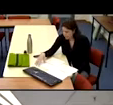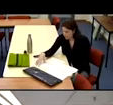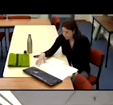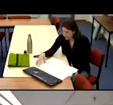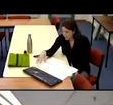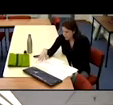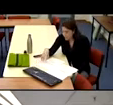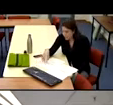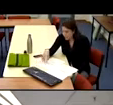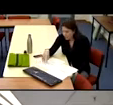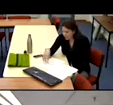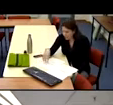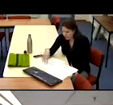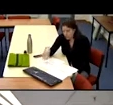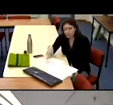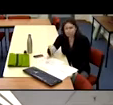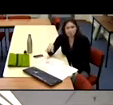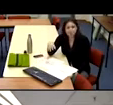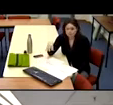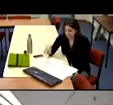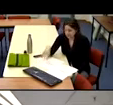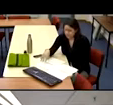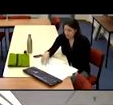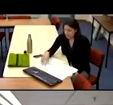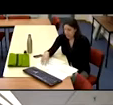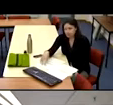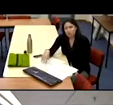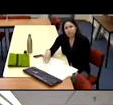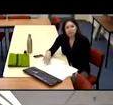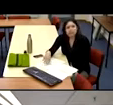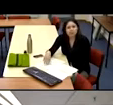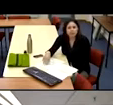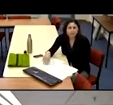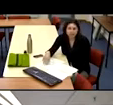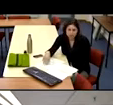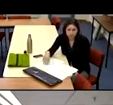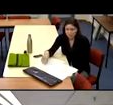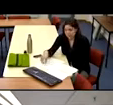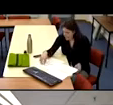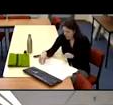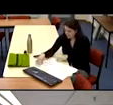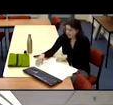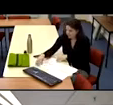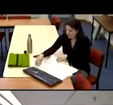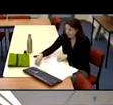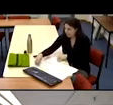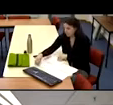safety, which I think only serves to emphasise this victim stereotype and reiterates New Zealand's role as